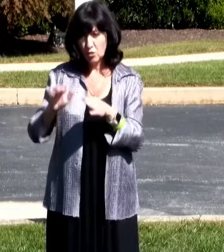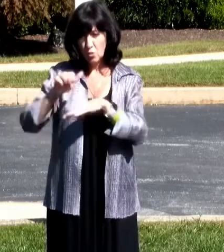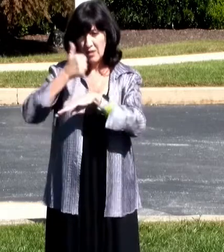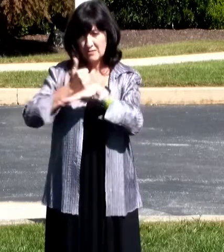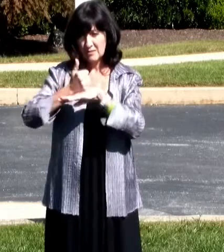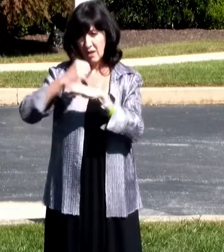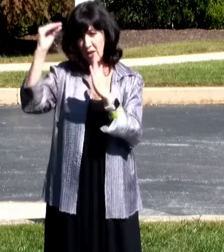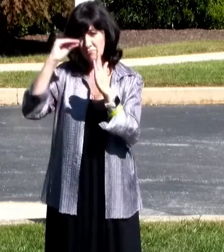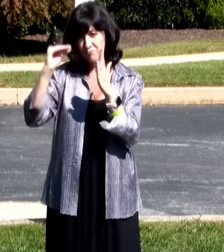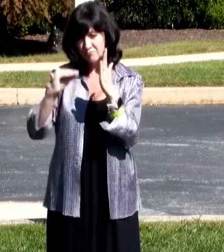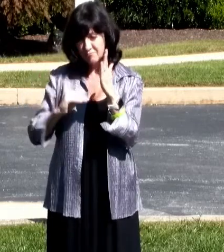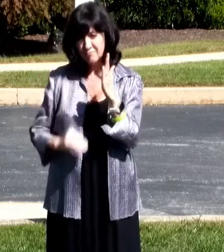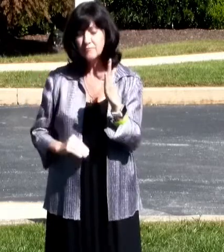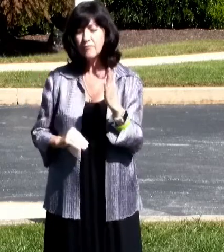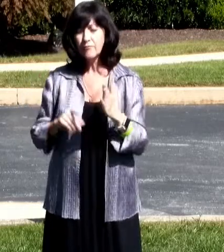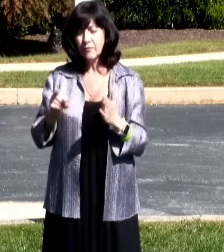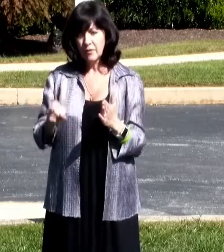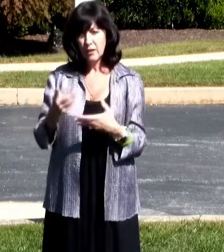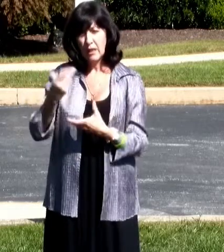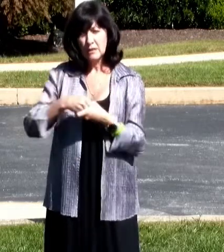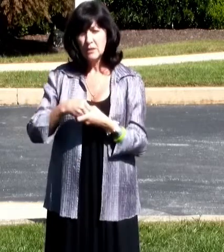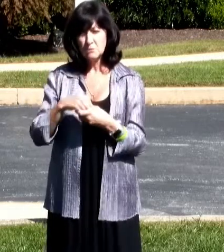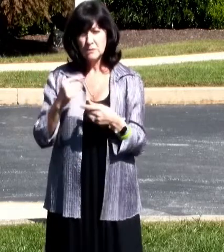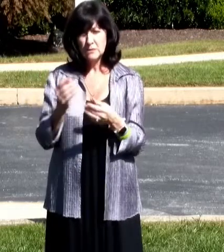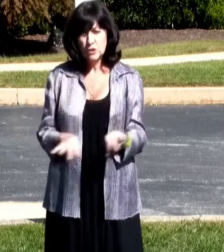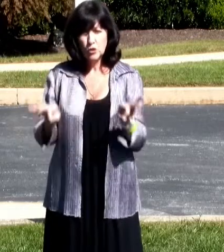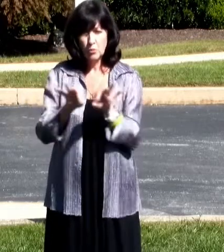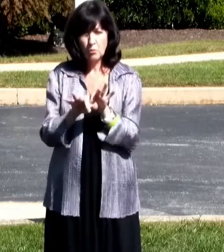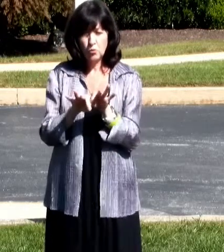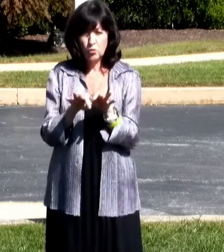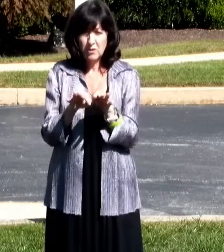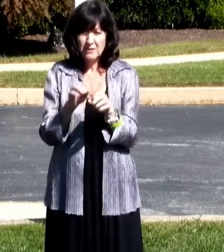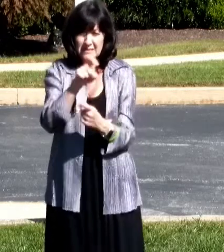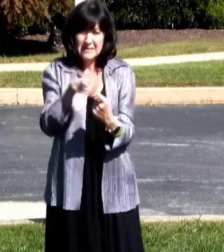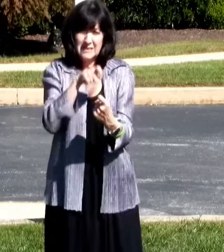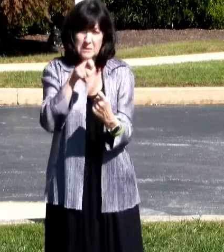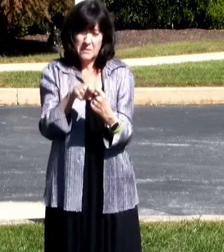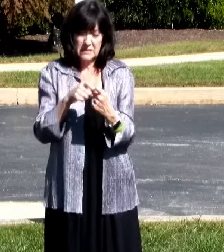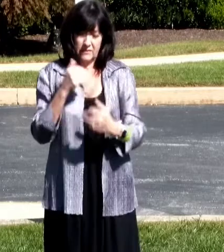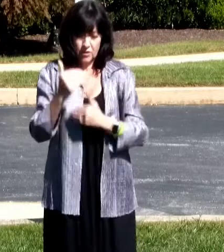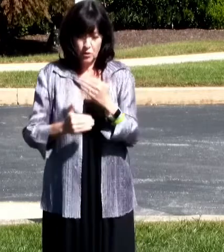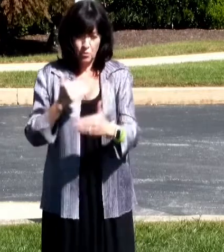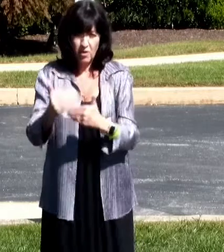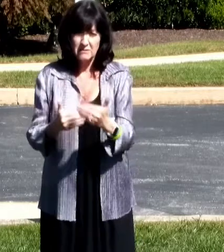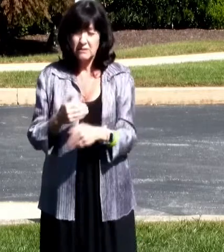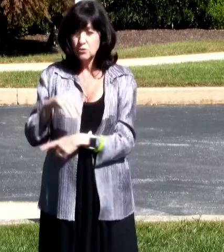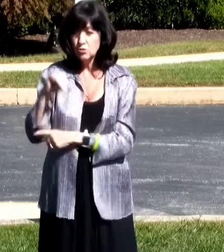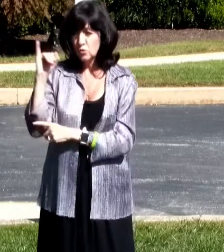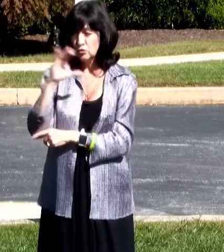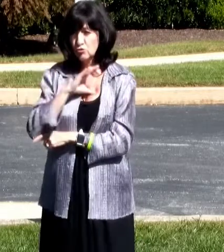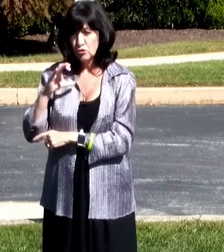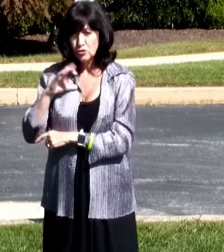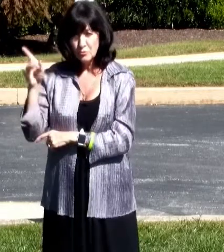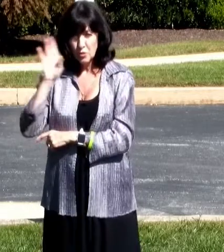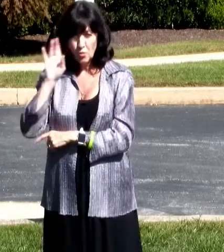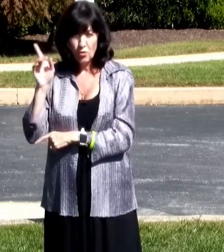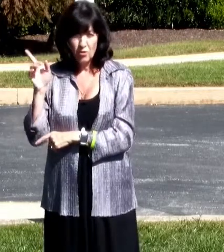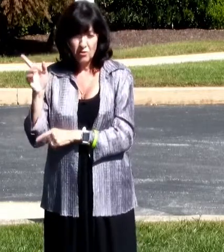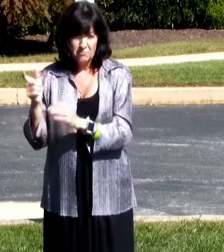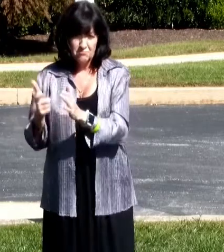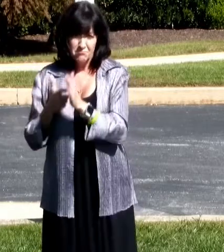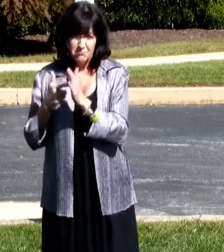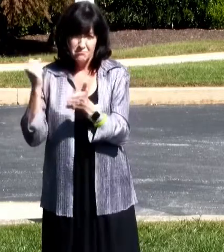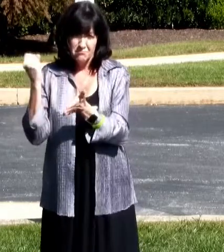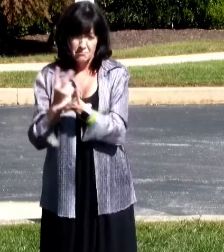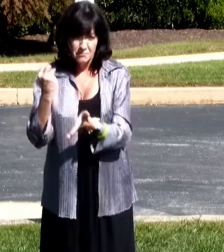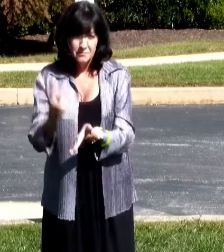much important process now that the Insurance Commissioner's Office and the Department of Insurance will have to pick up and run with. We'll continue to be involved in all of that,